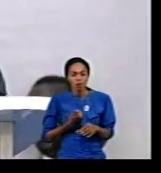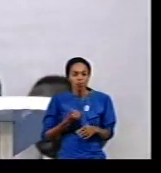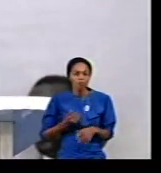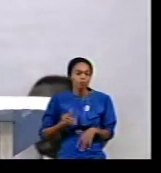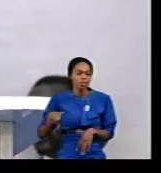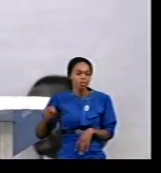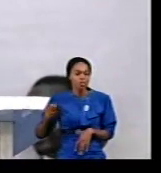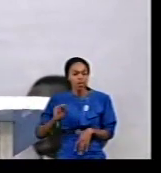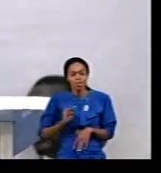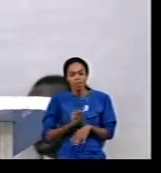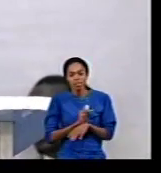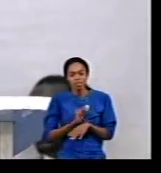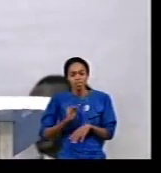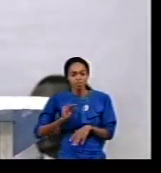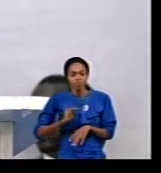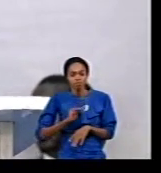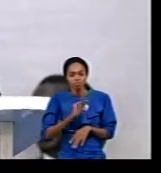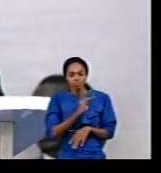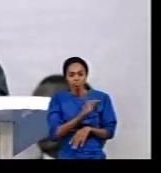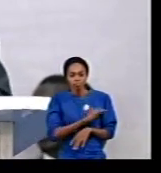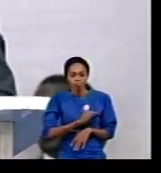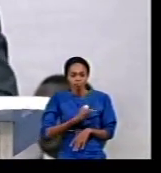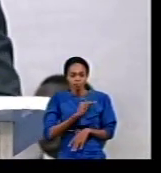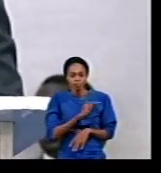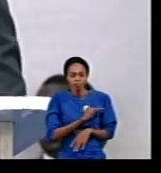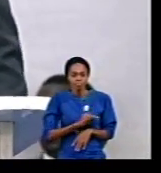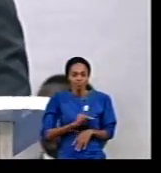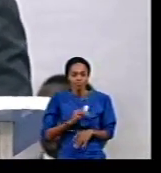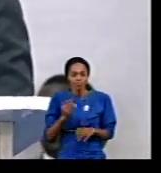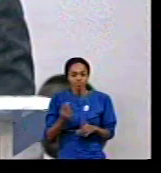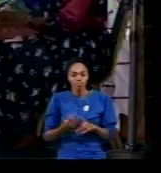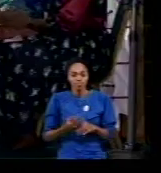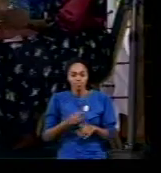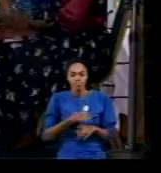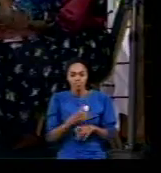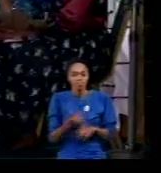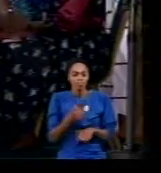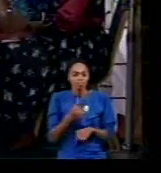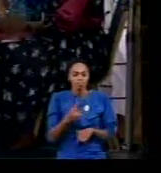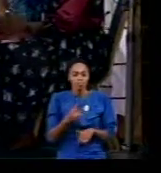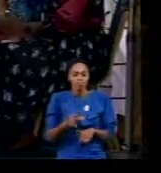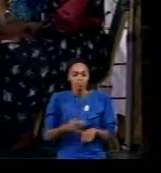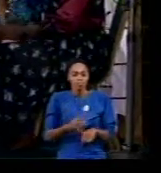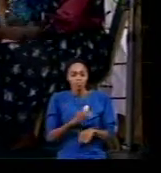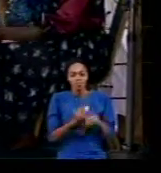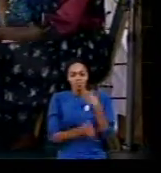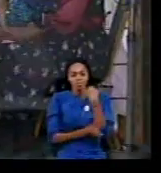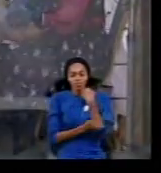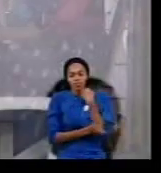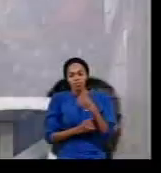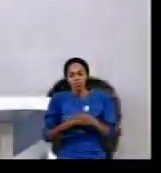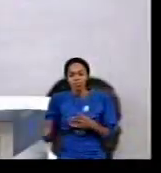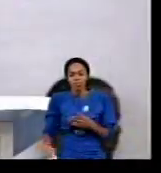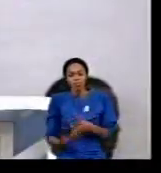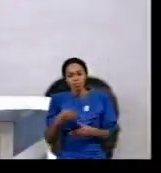from the nation of Gambia, Senegambia. We'll save them from their sins. In the name of Jesus. In John chapter 17,